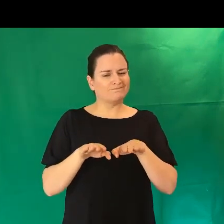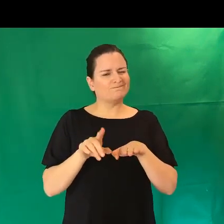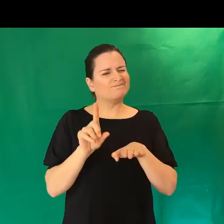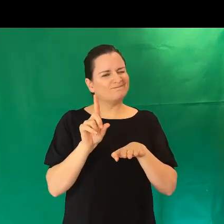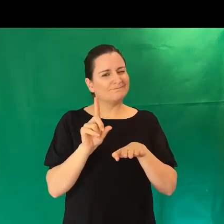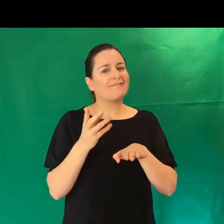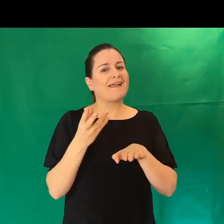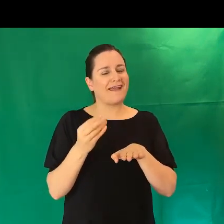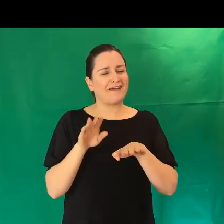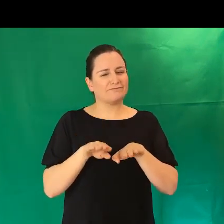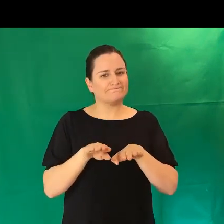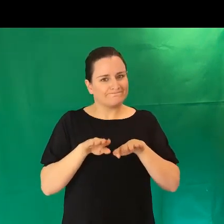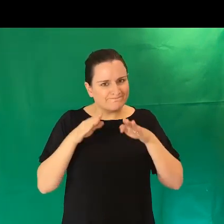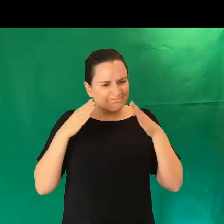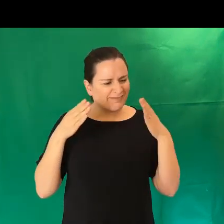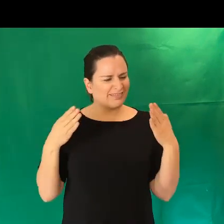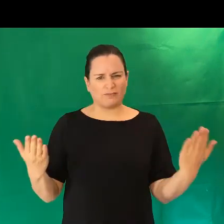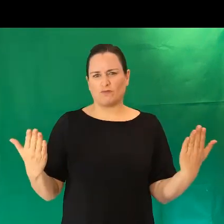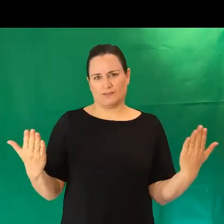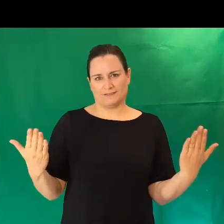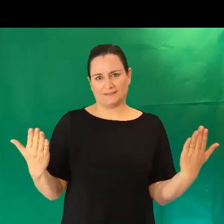also different.